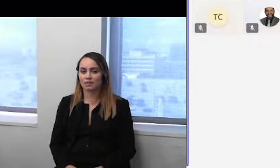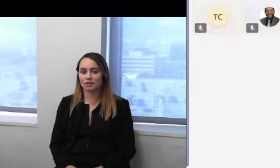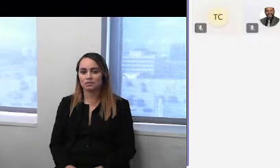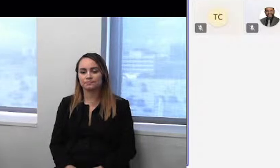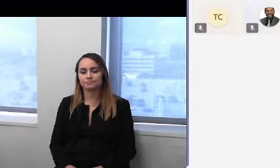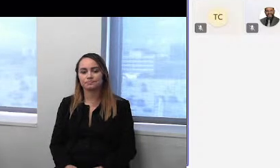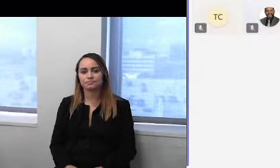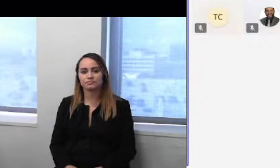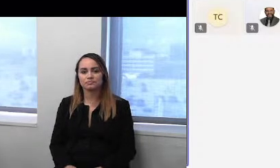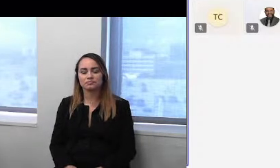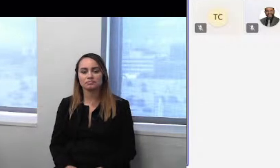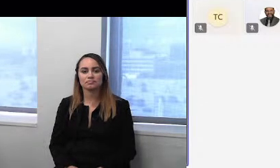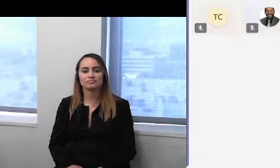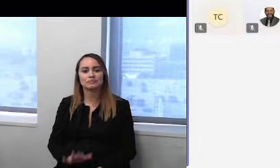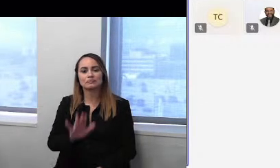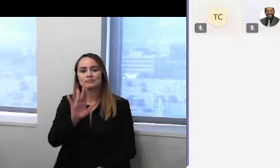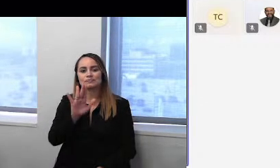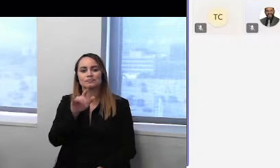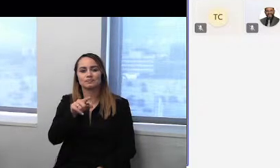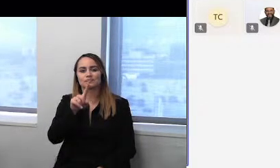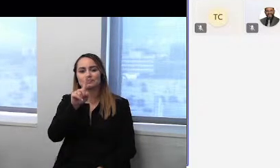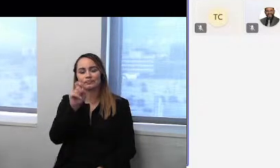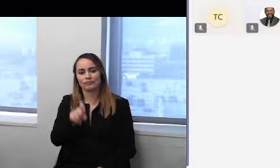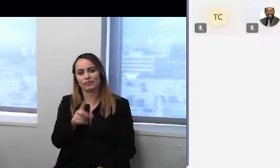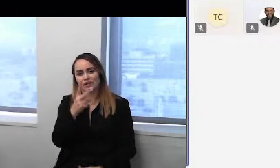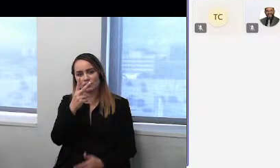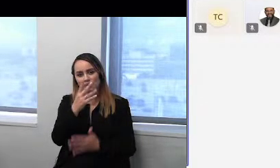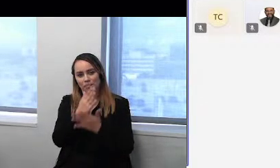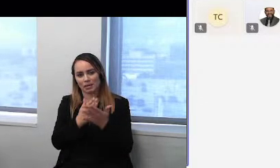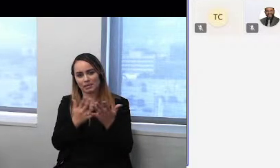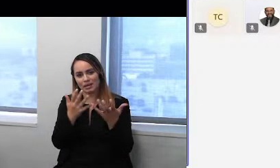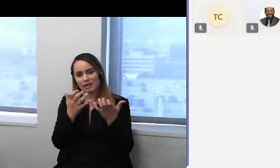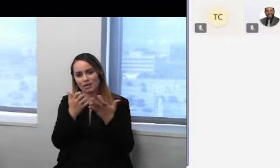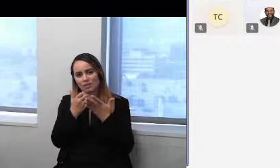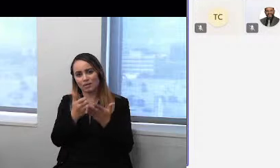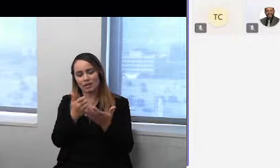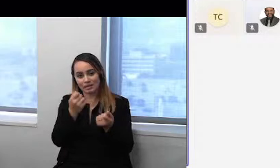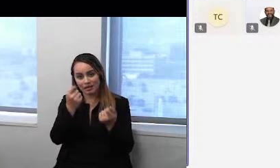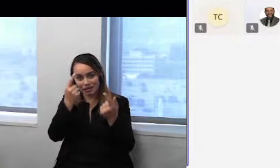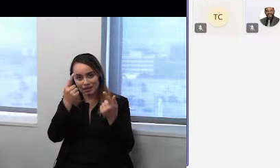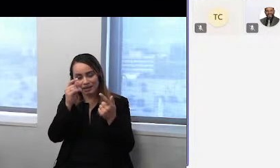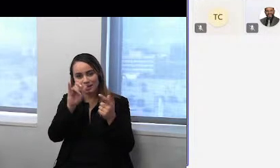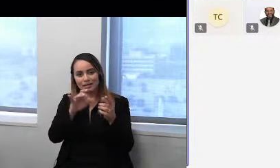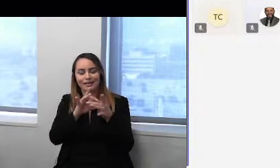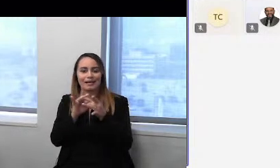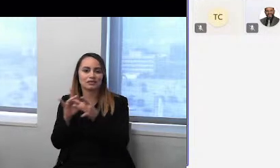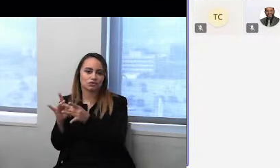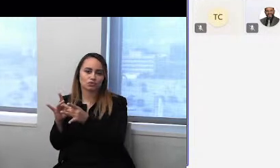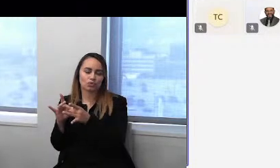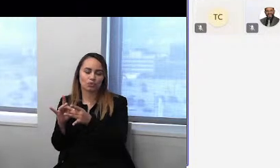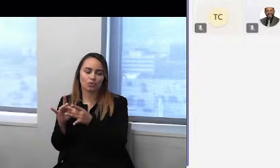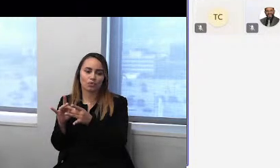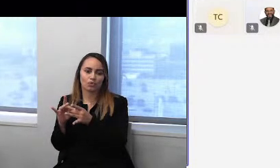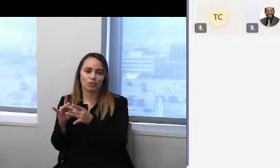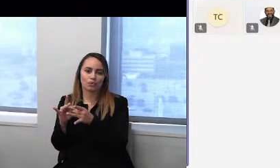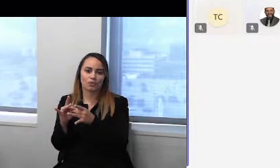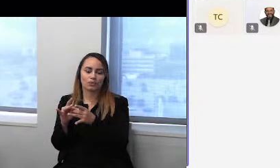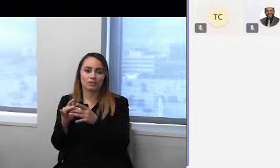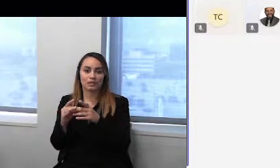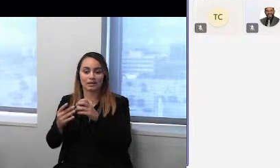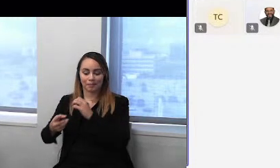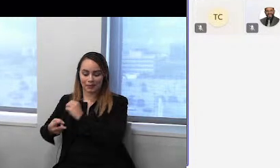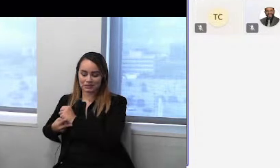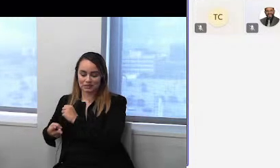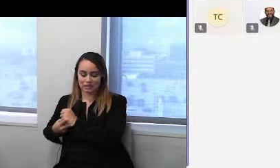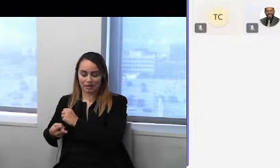a two-part questions. I think I'm trying to help you understand in regards to battery storage and how they